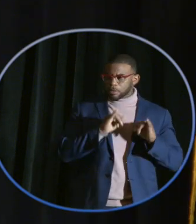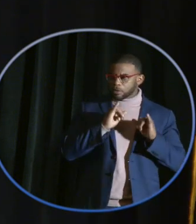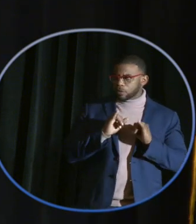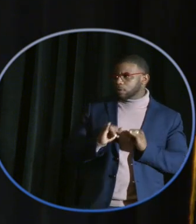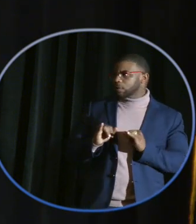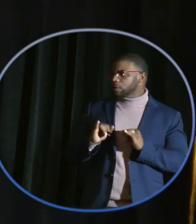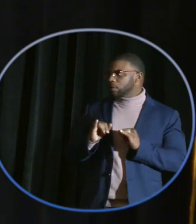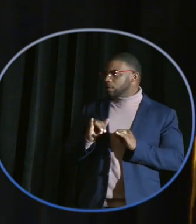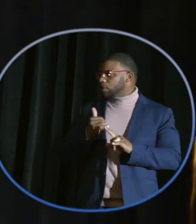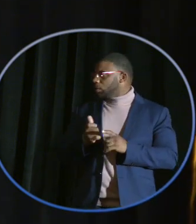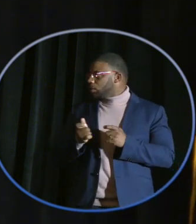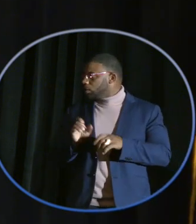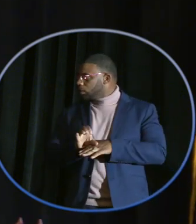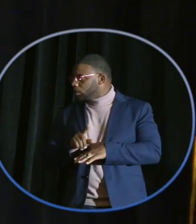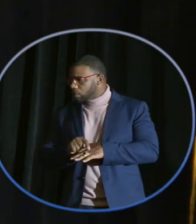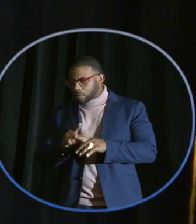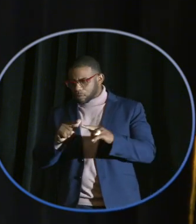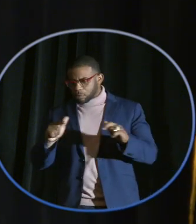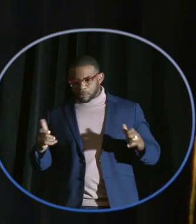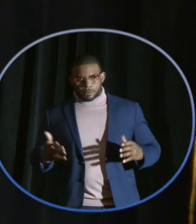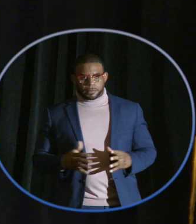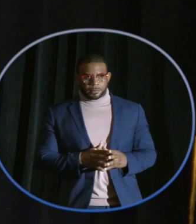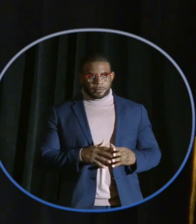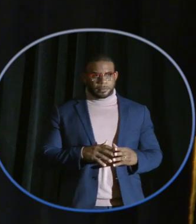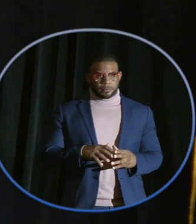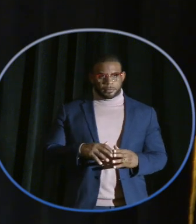construction, consulting, and a lot of things.